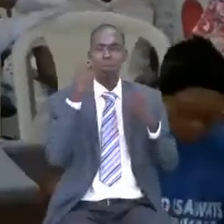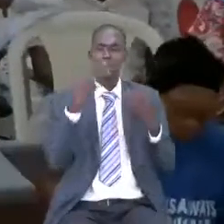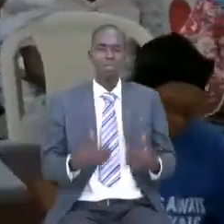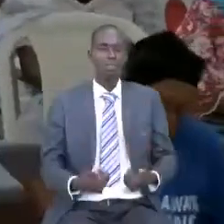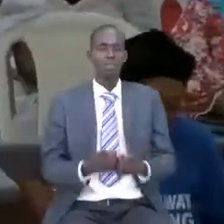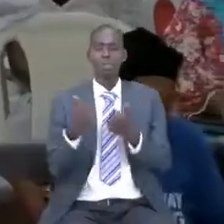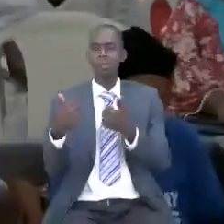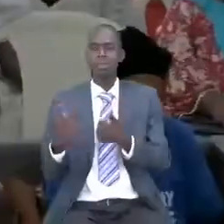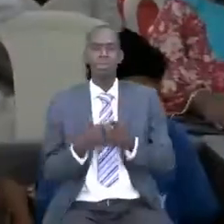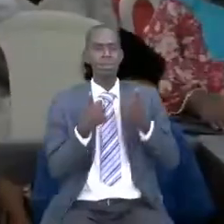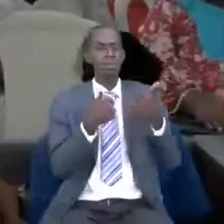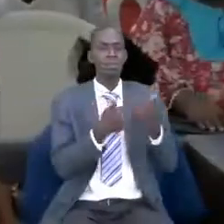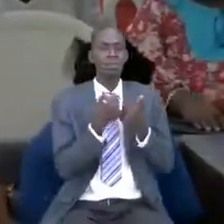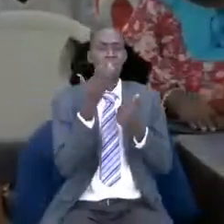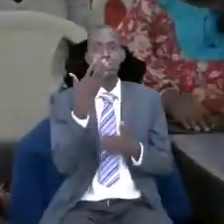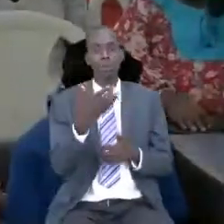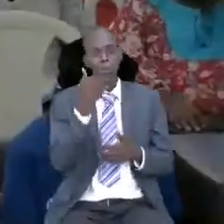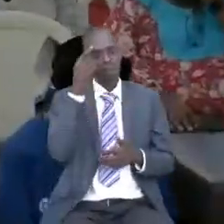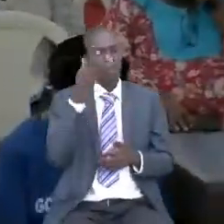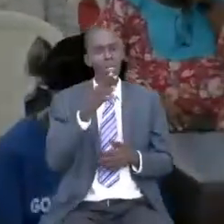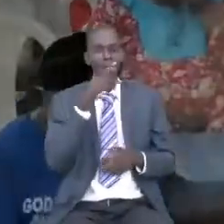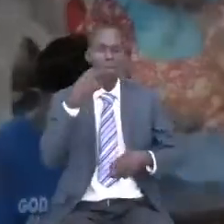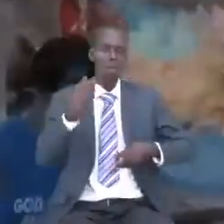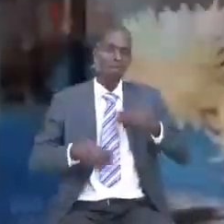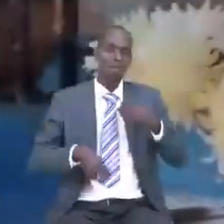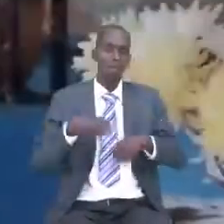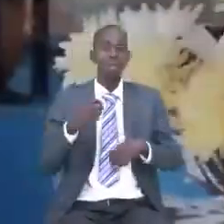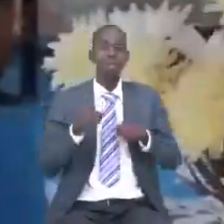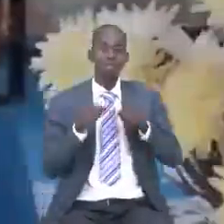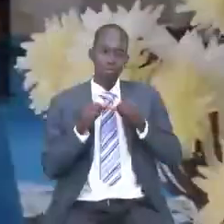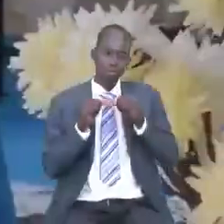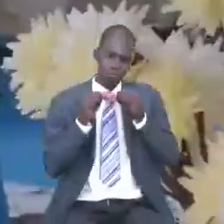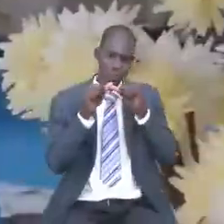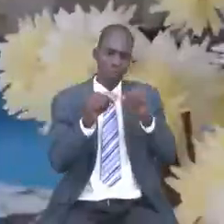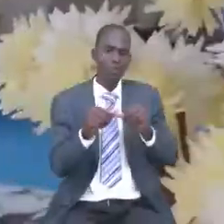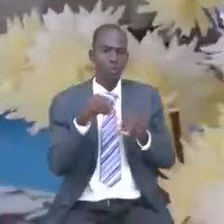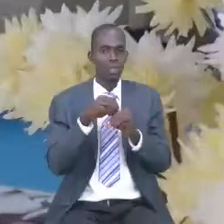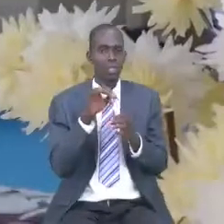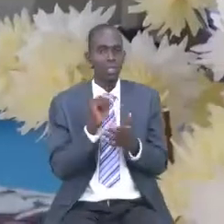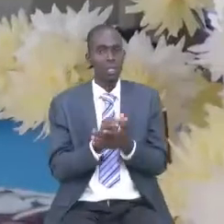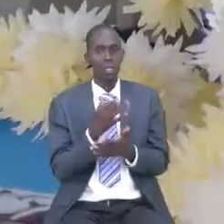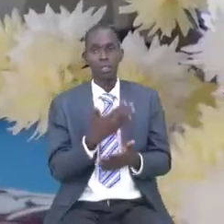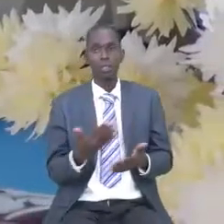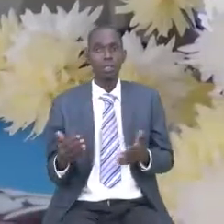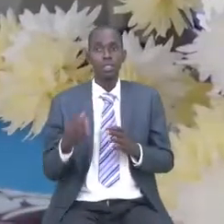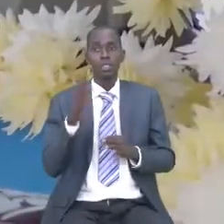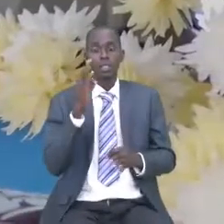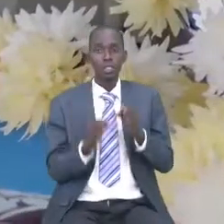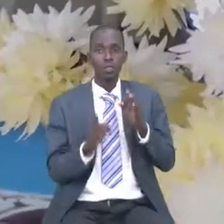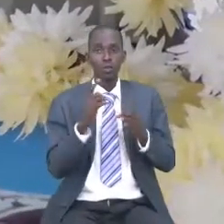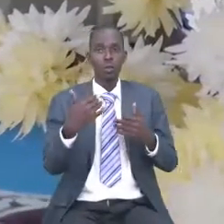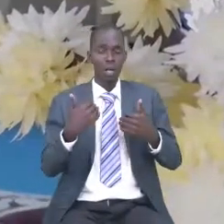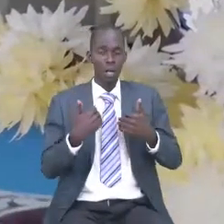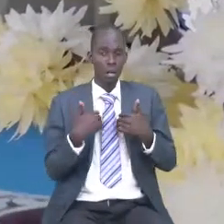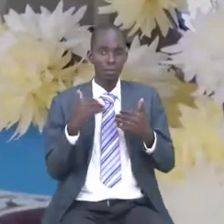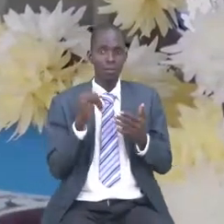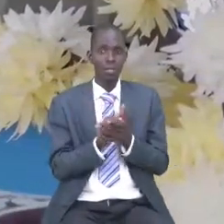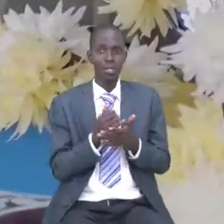just because there are difficulties. Stick to that thing. If you have that thing we call